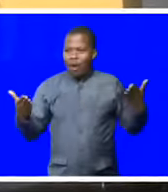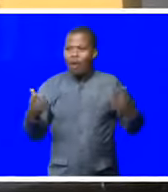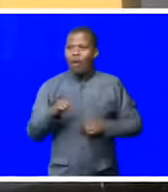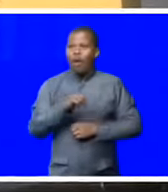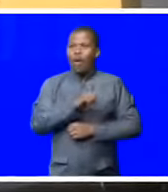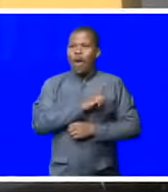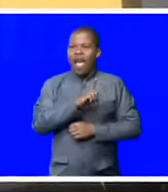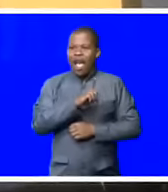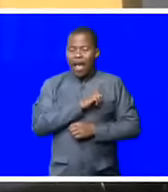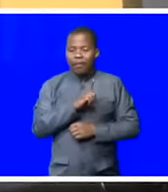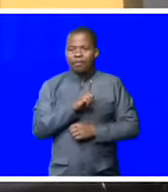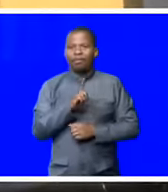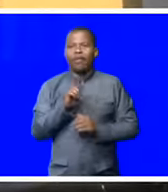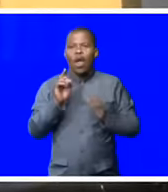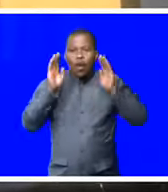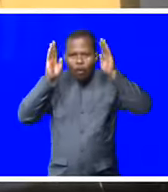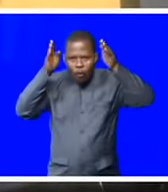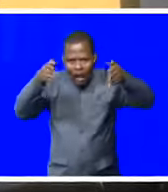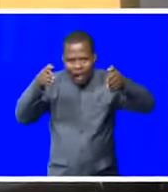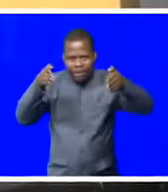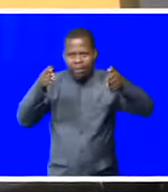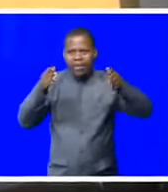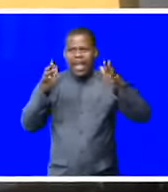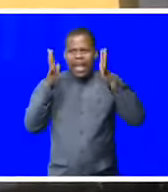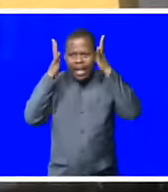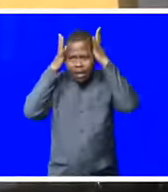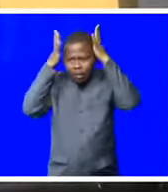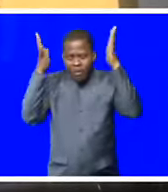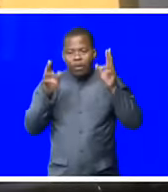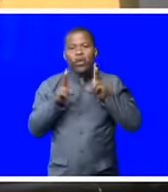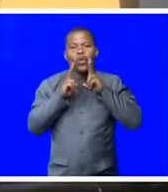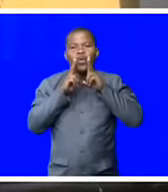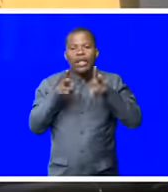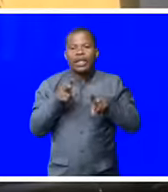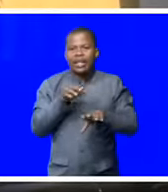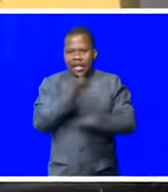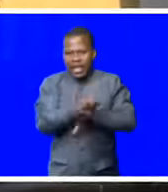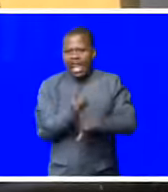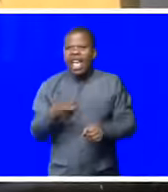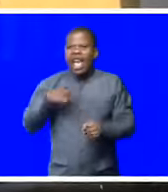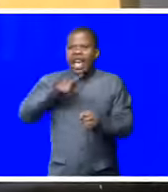to put focus for Eswatini as a traditional